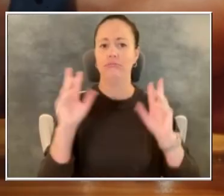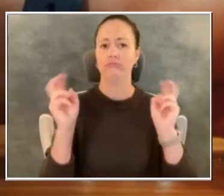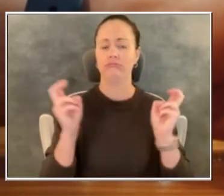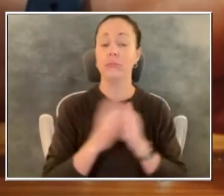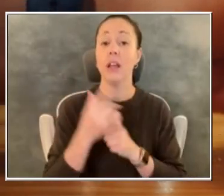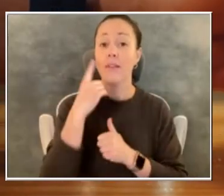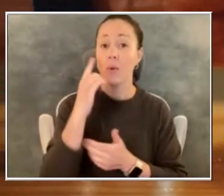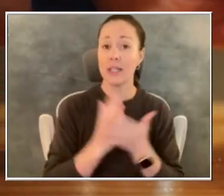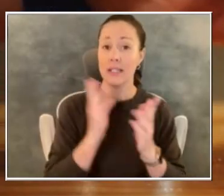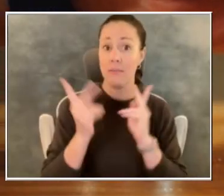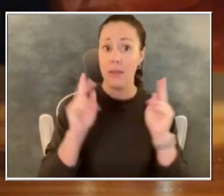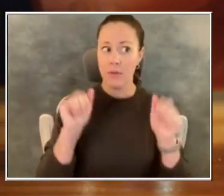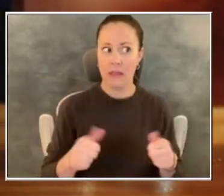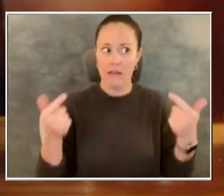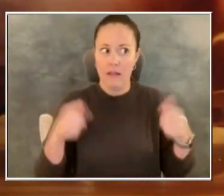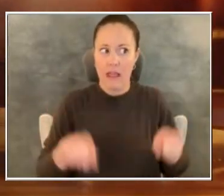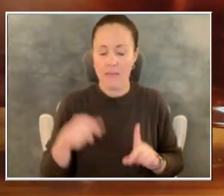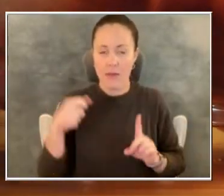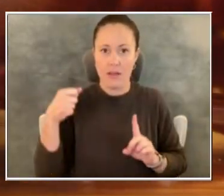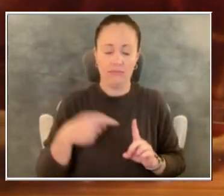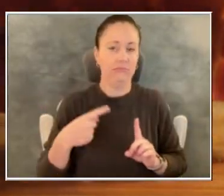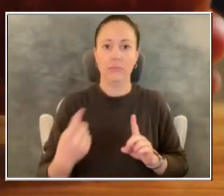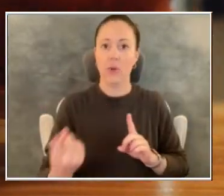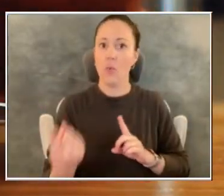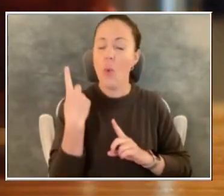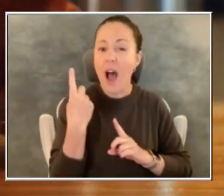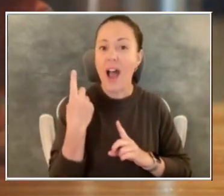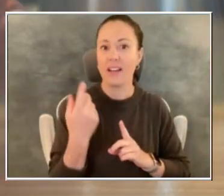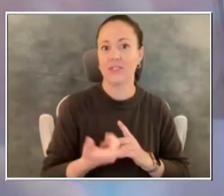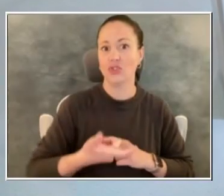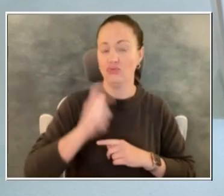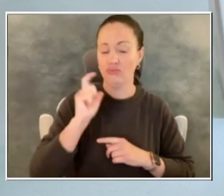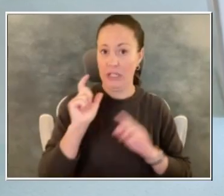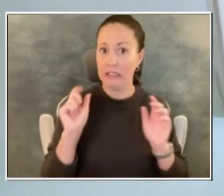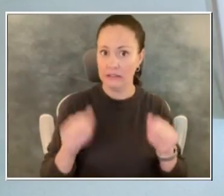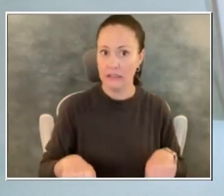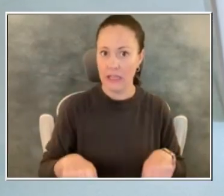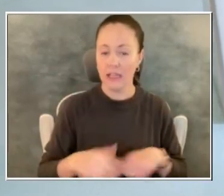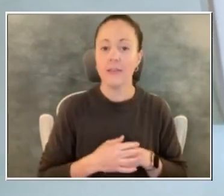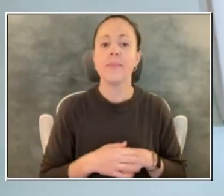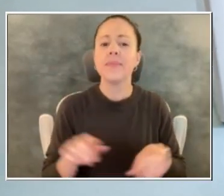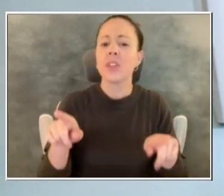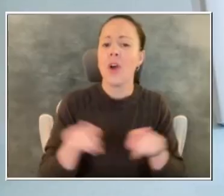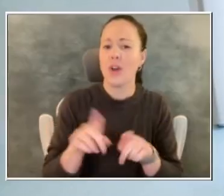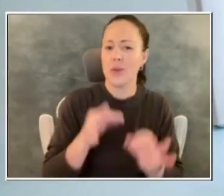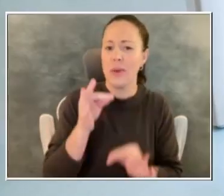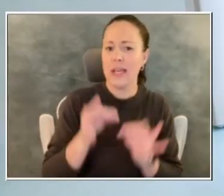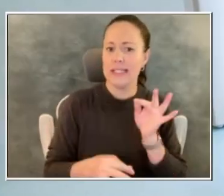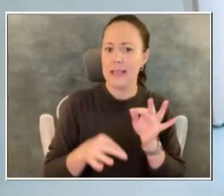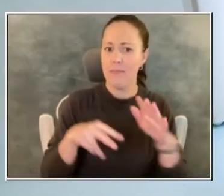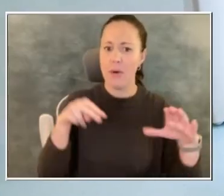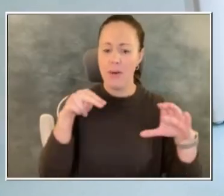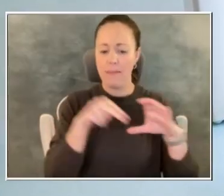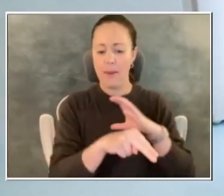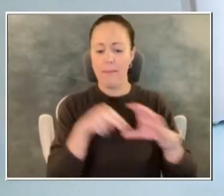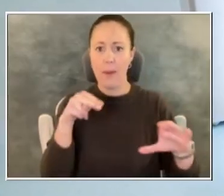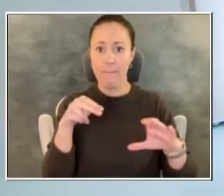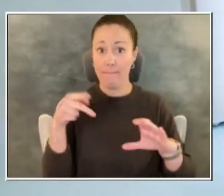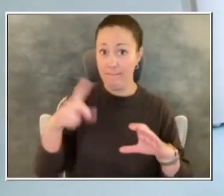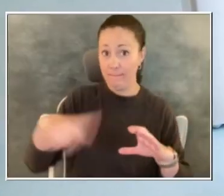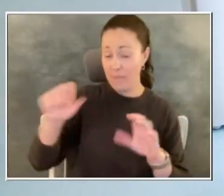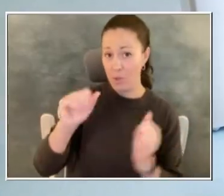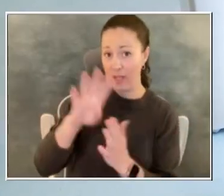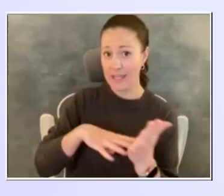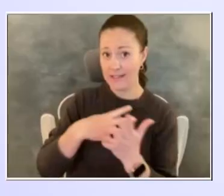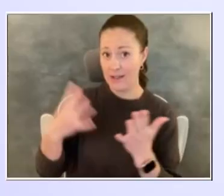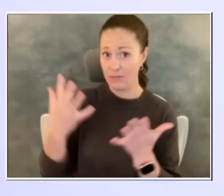triggered even after a single drink. And there is also a simple scan that you could schedule today to get a snapshot